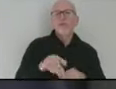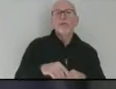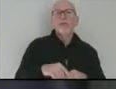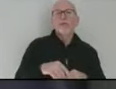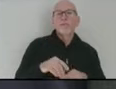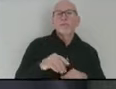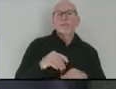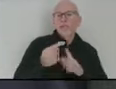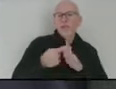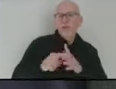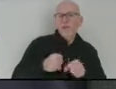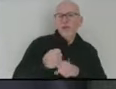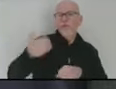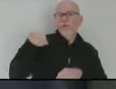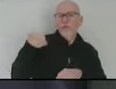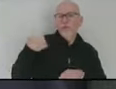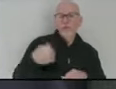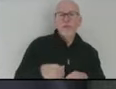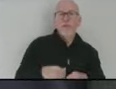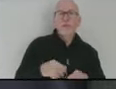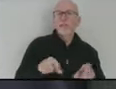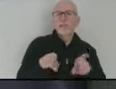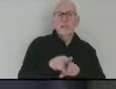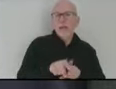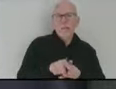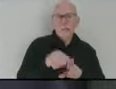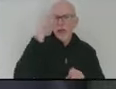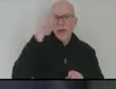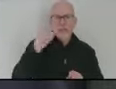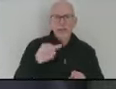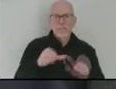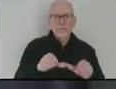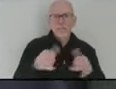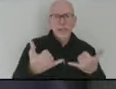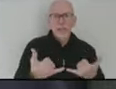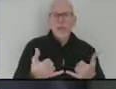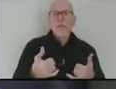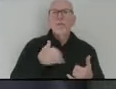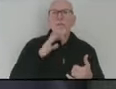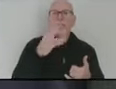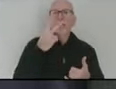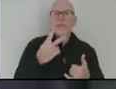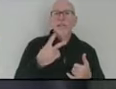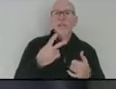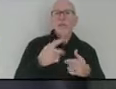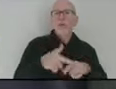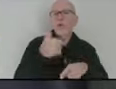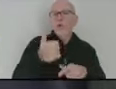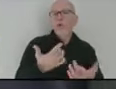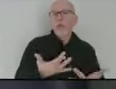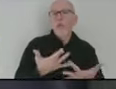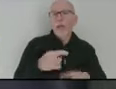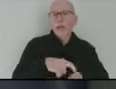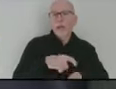earlier this year. Those same principles apply. You know, I think what we'll see is increased wait times before we